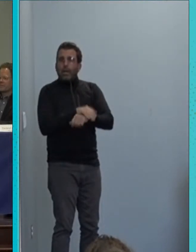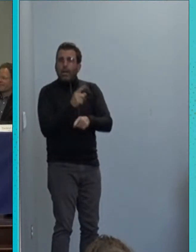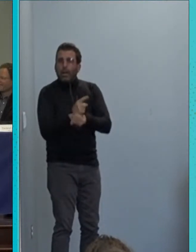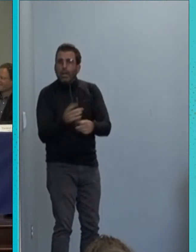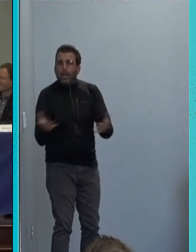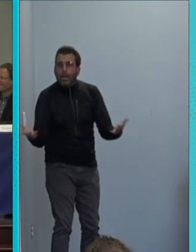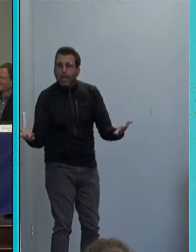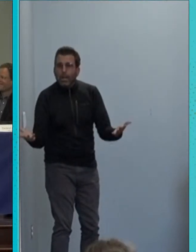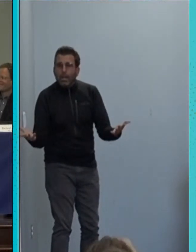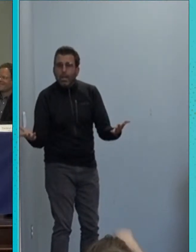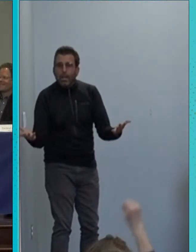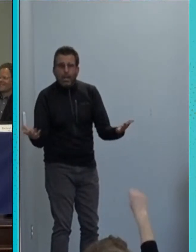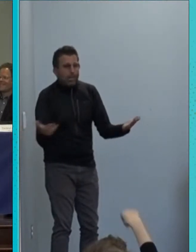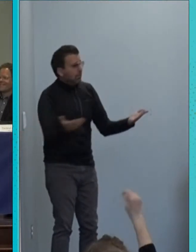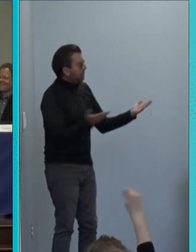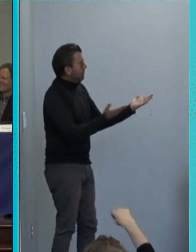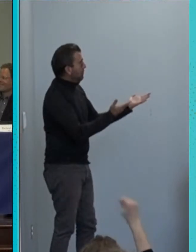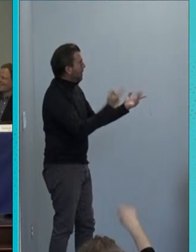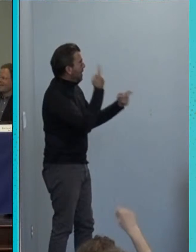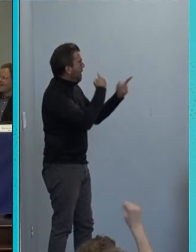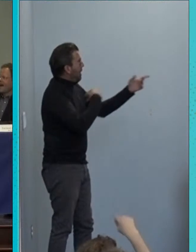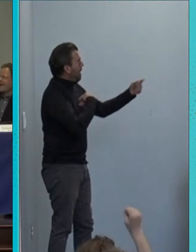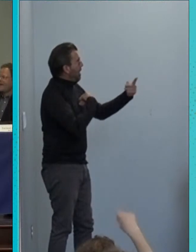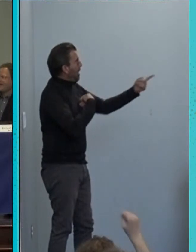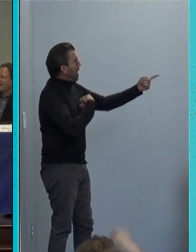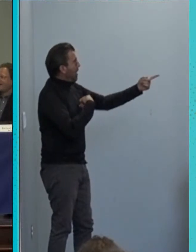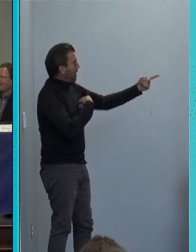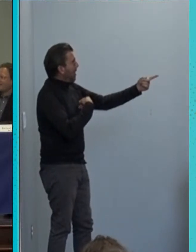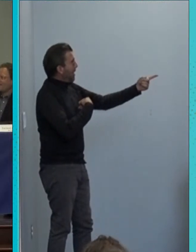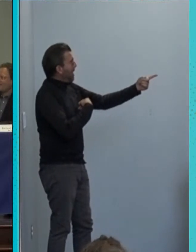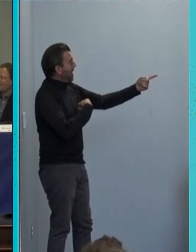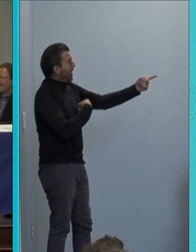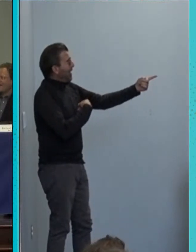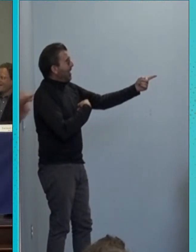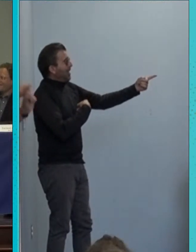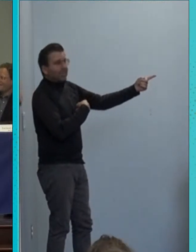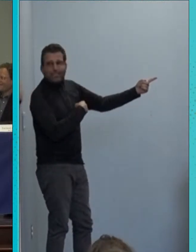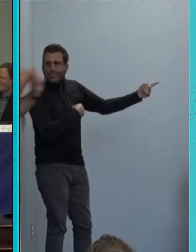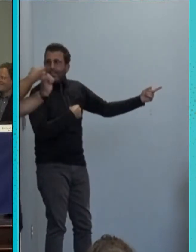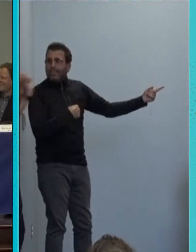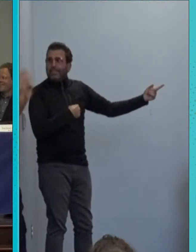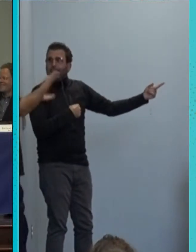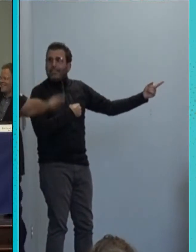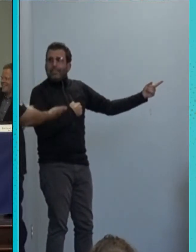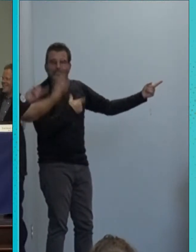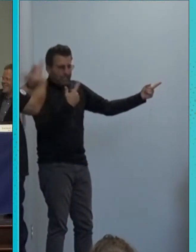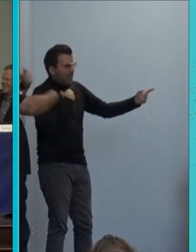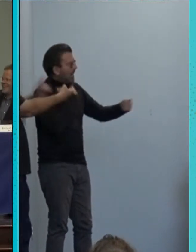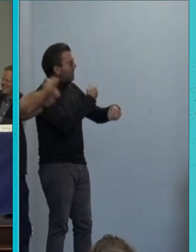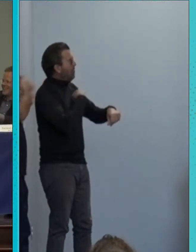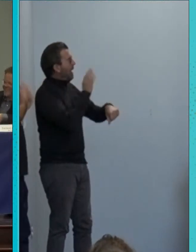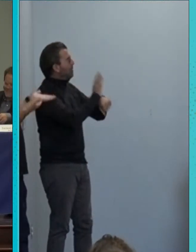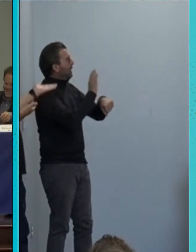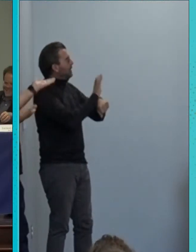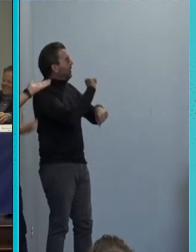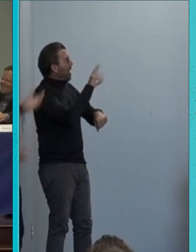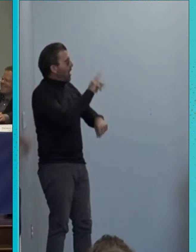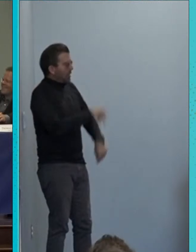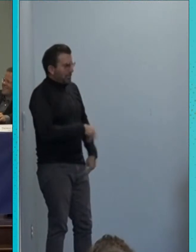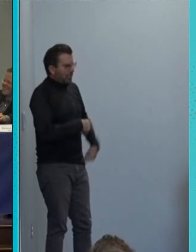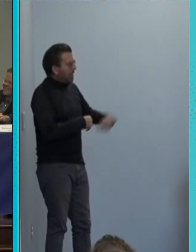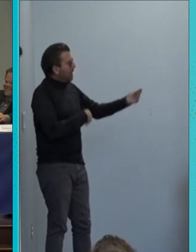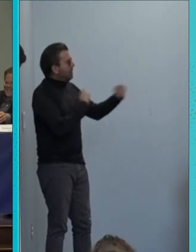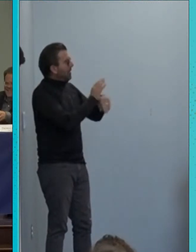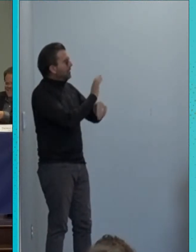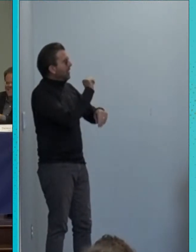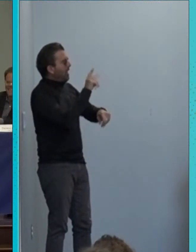have that accessibility as well. What do you think? I need someone to sign it. We're making a deal right here, I see.